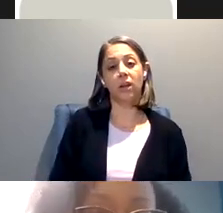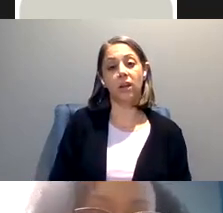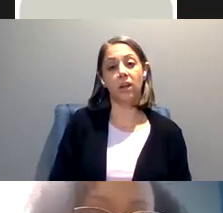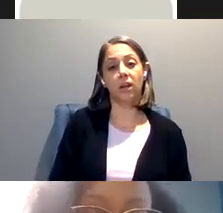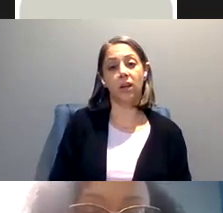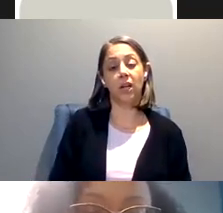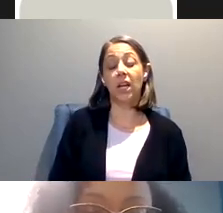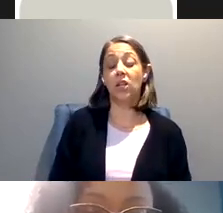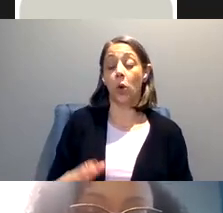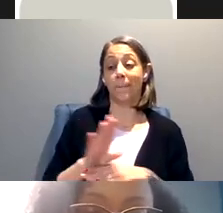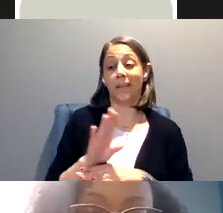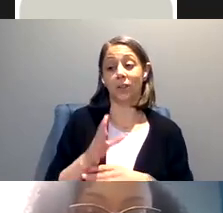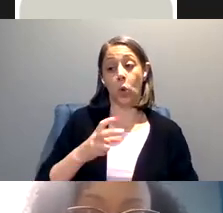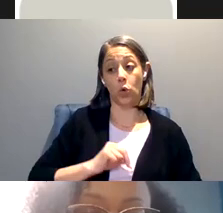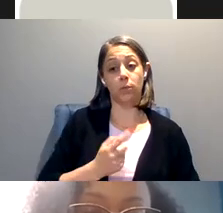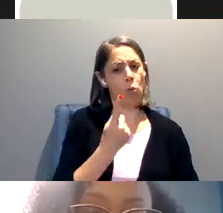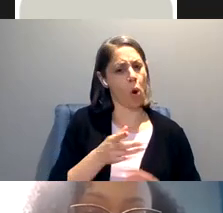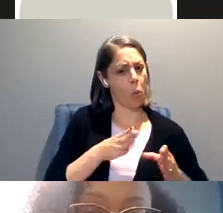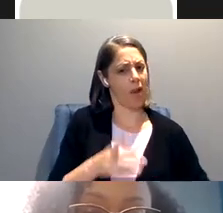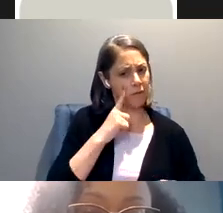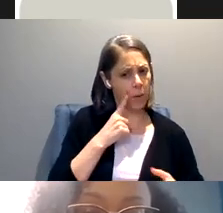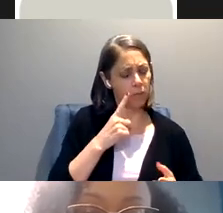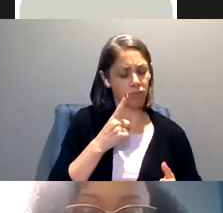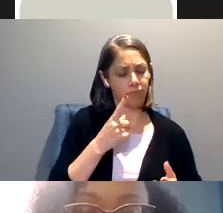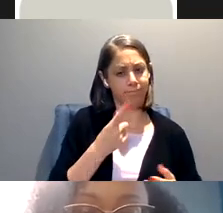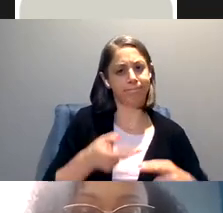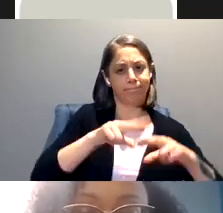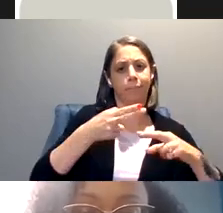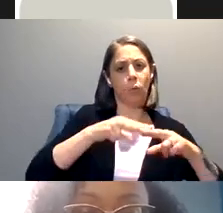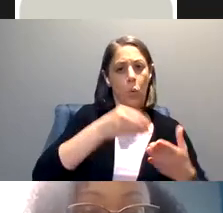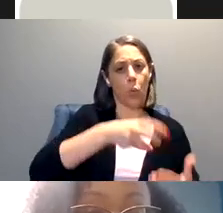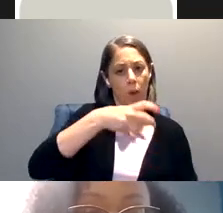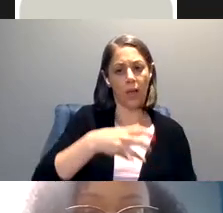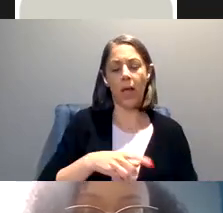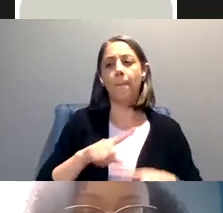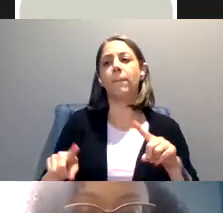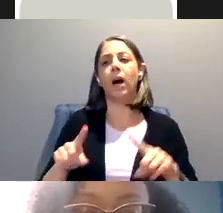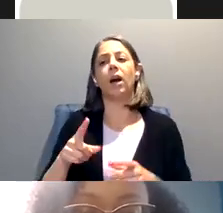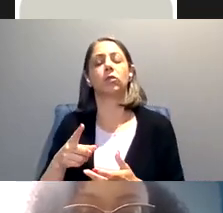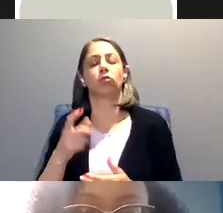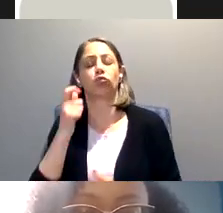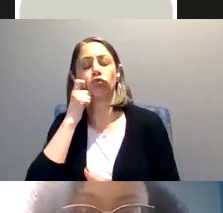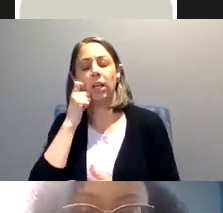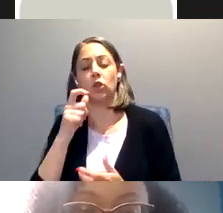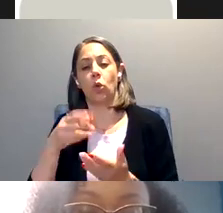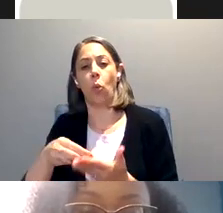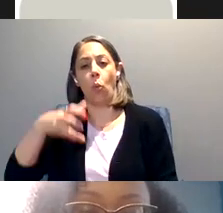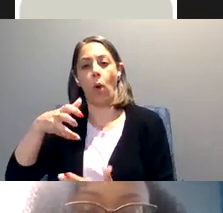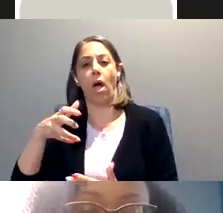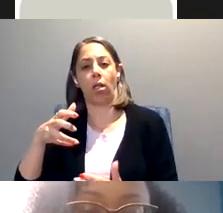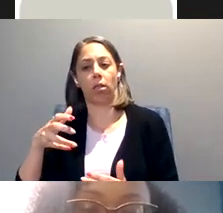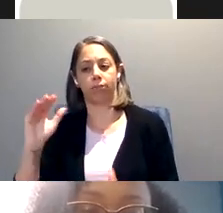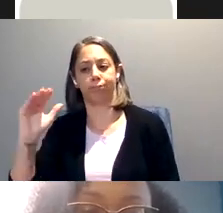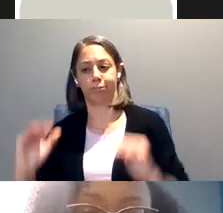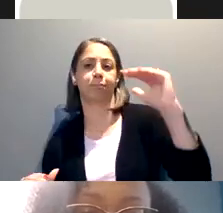one pathway to build wealth, there's also a rather significant racial wealth gap that we'd like to see closed